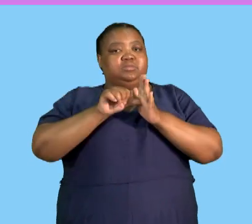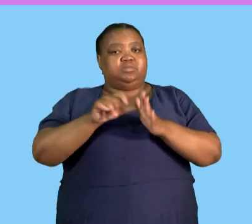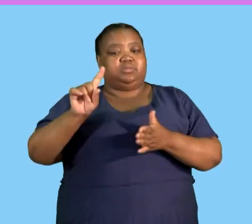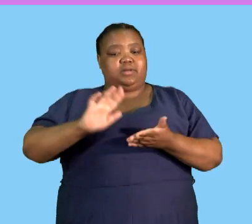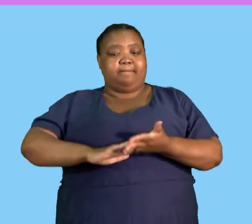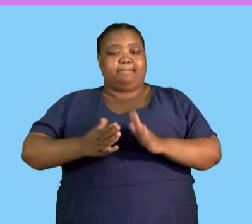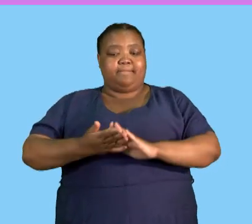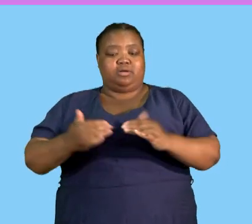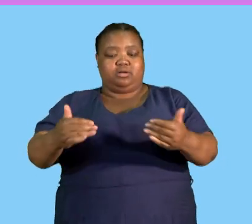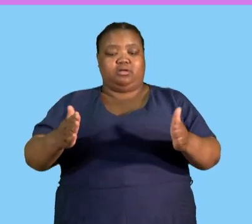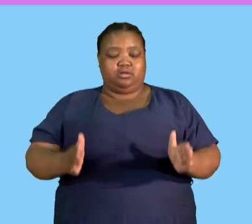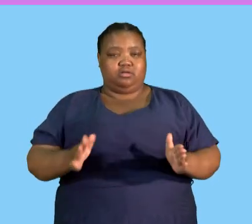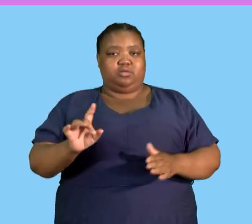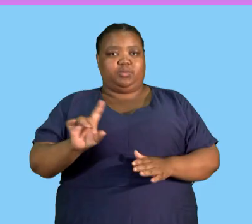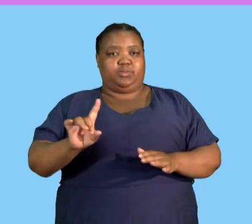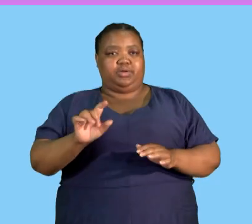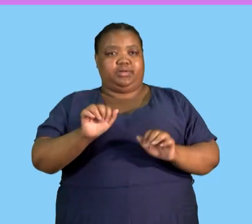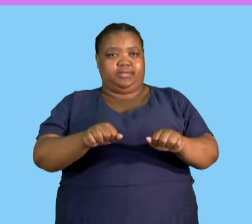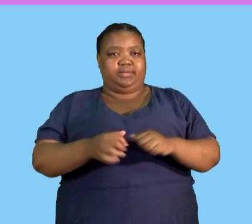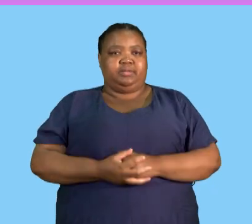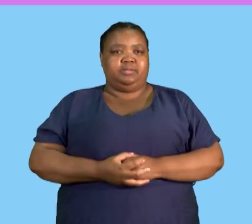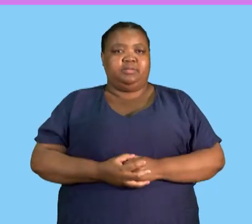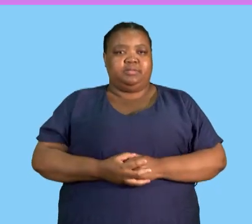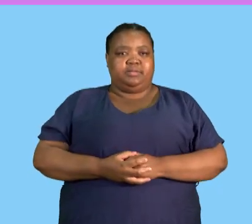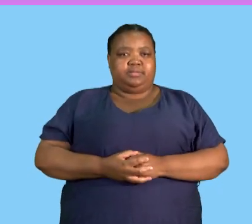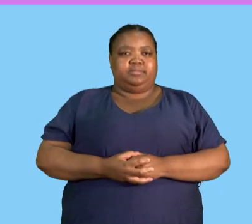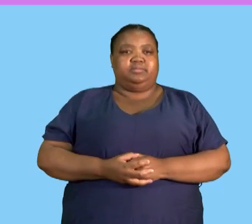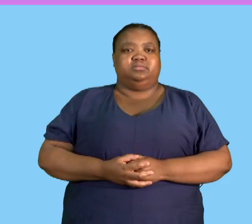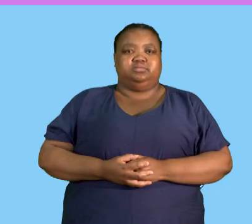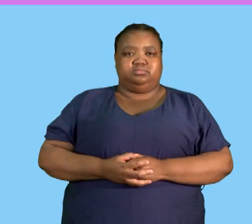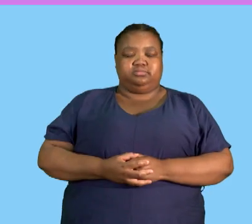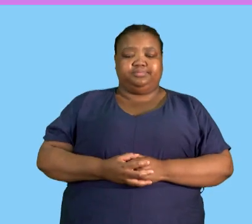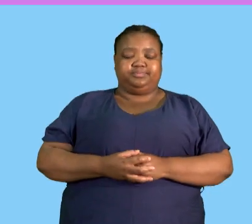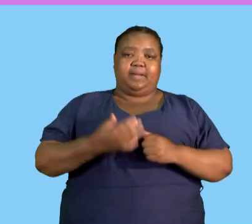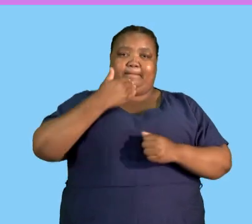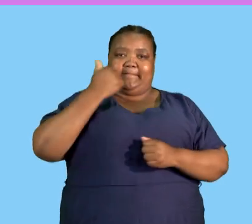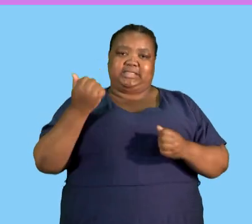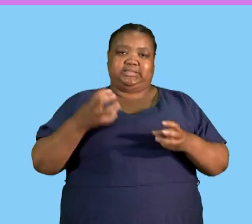Remember what we said is also important in terms of packaging, right? It should be in the best